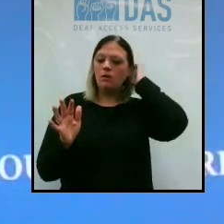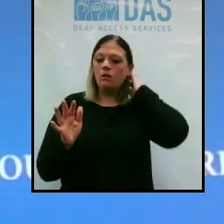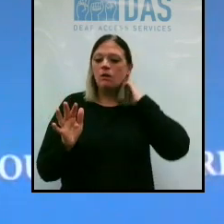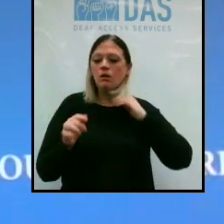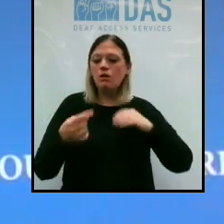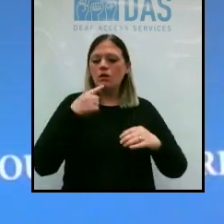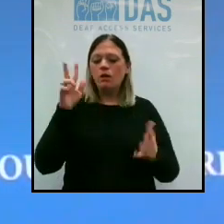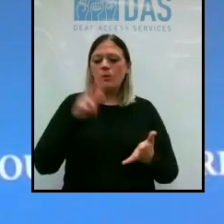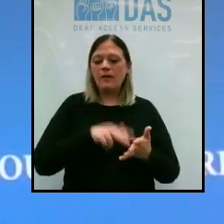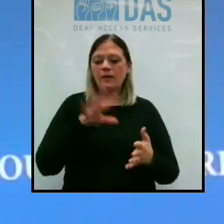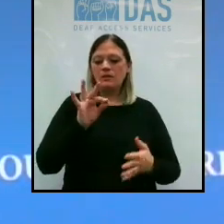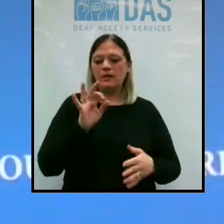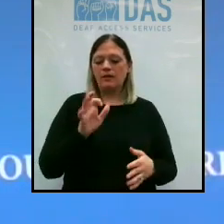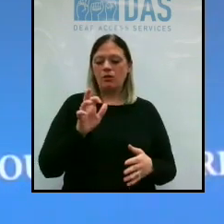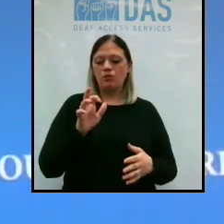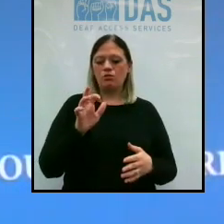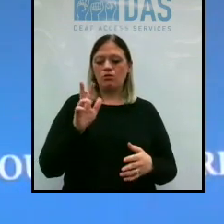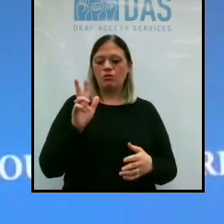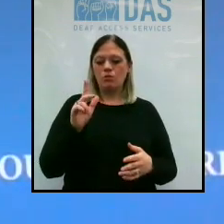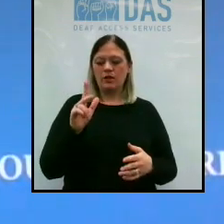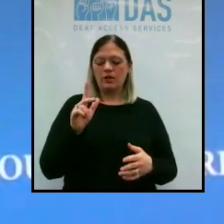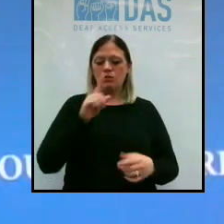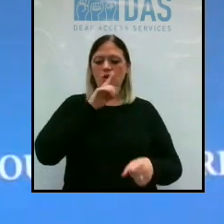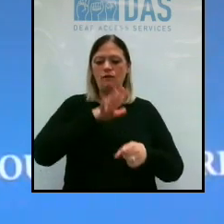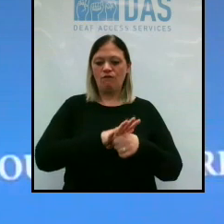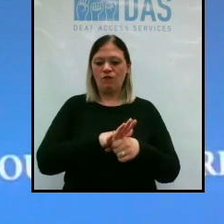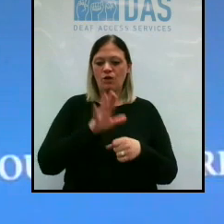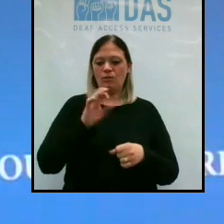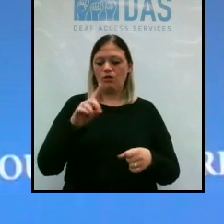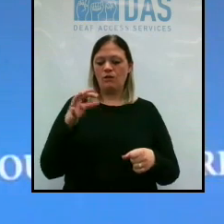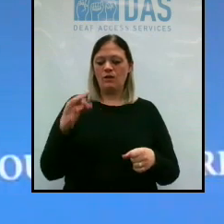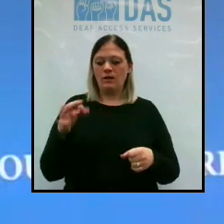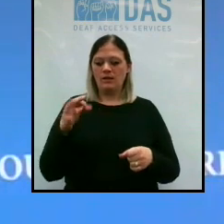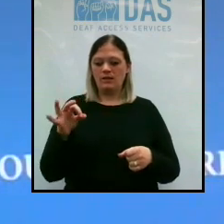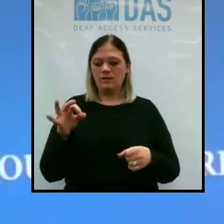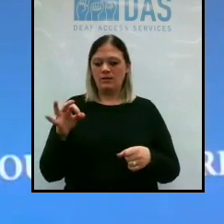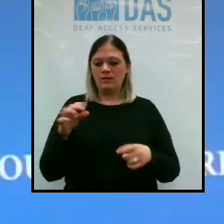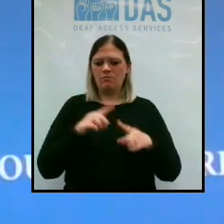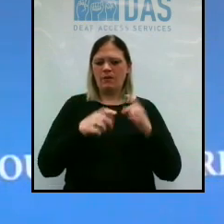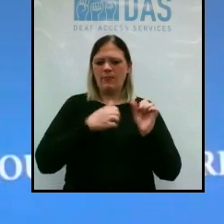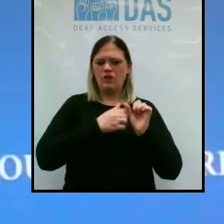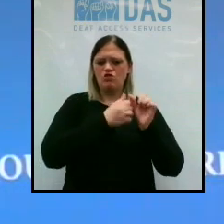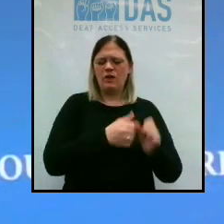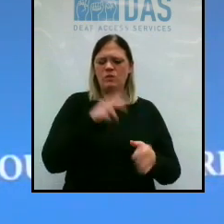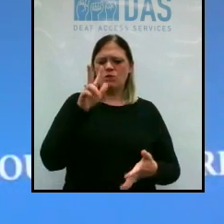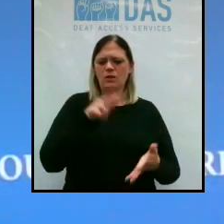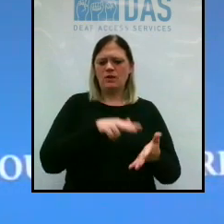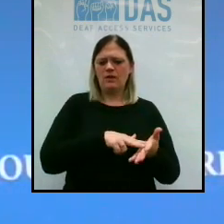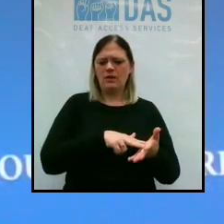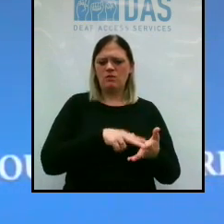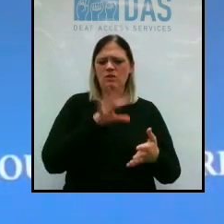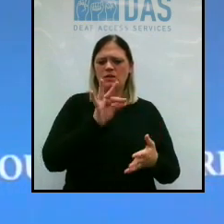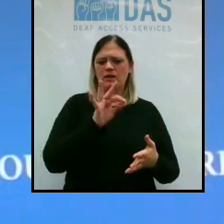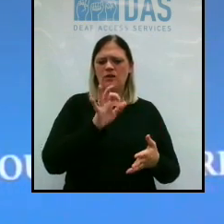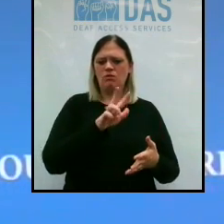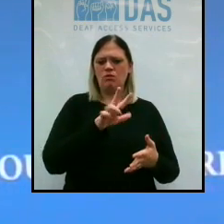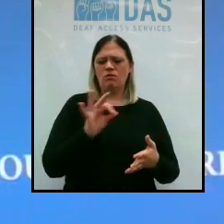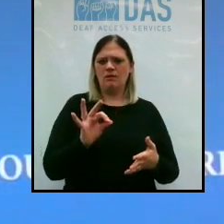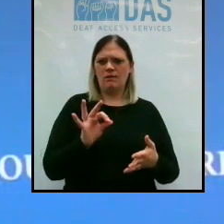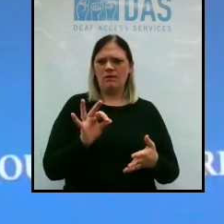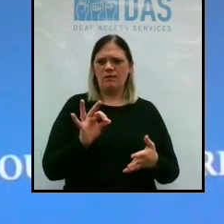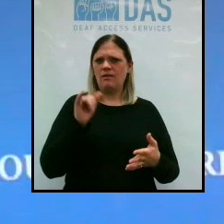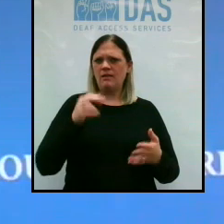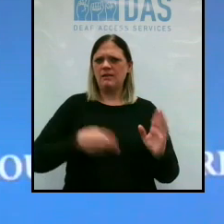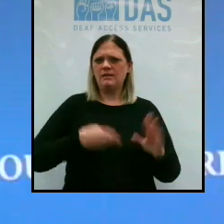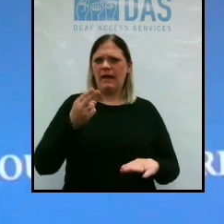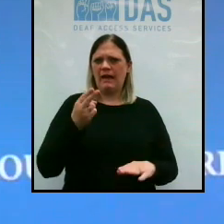were 3,923 confirmed COVID-19 cases, but your COVID-19 tracker was 3,939, which is higher. I just want to figure